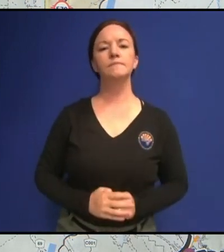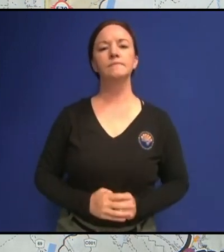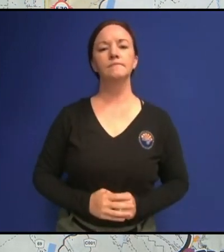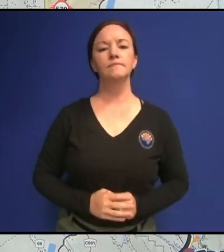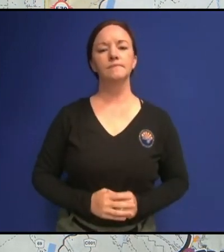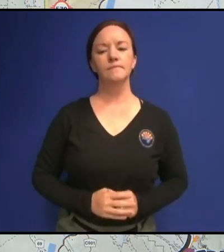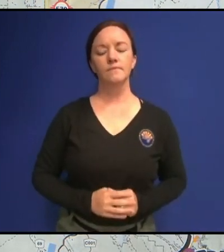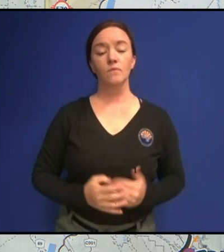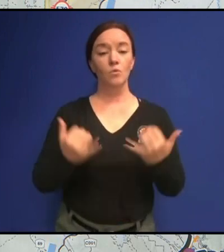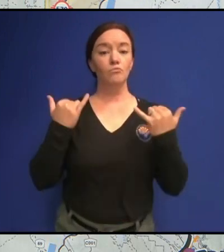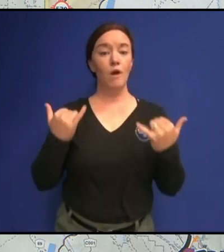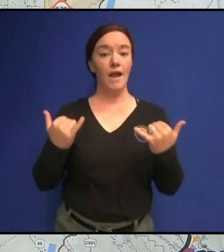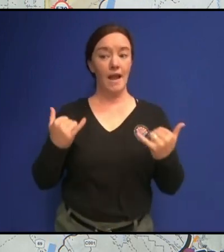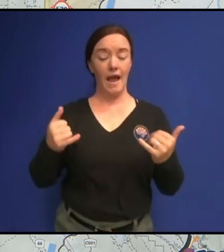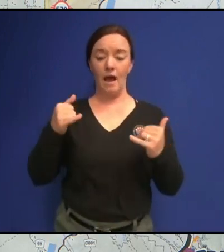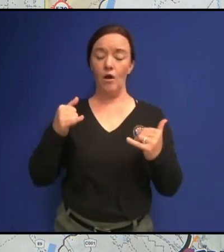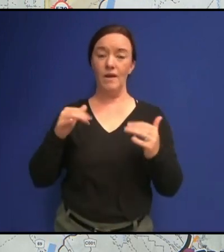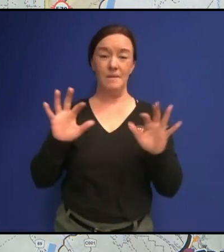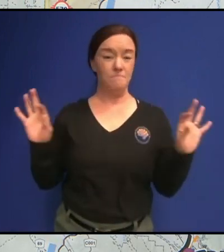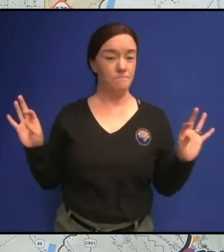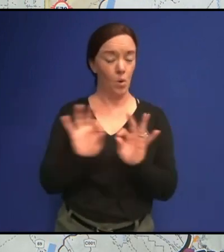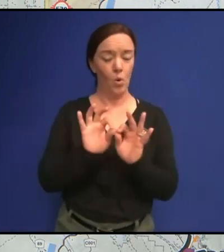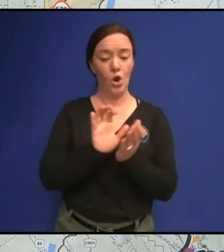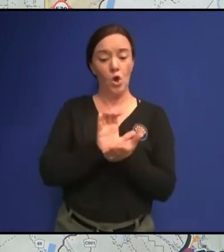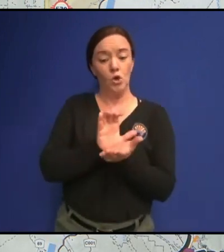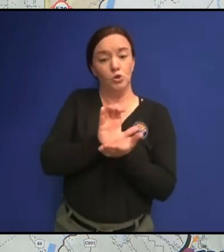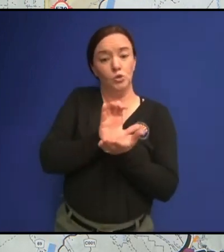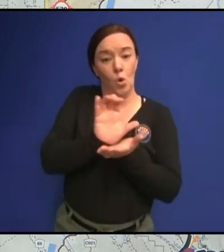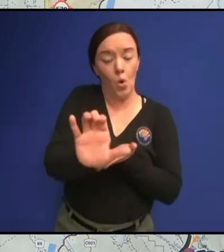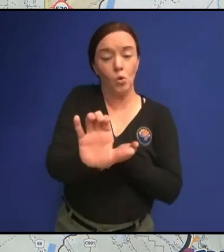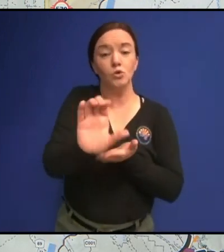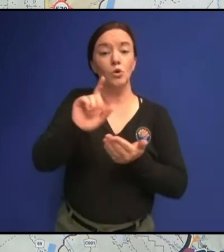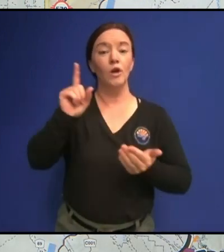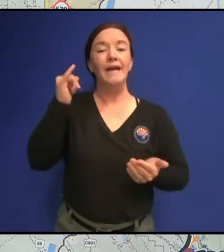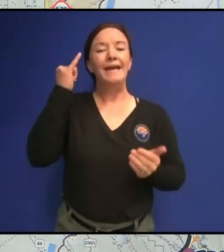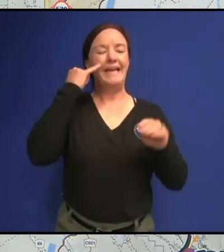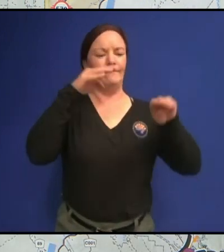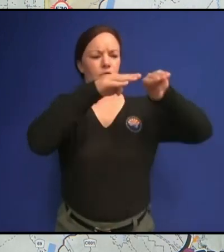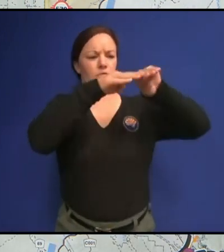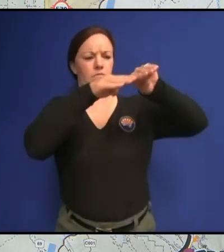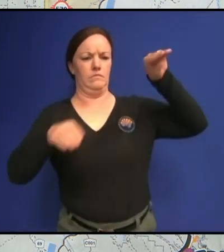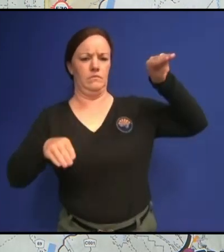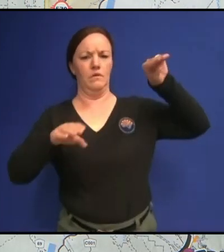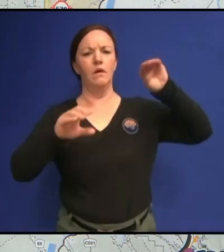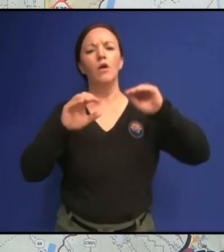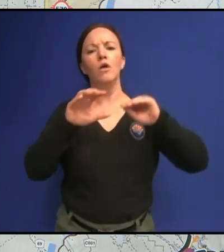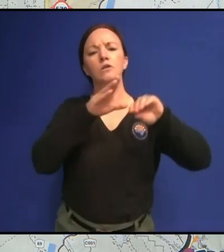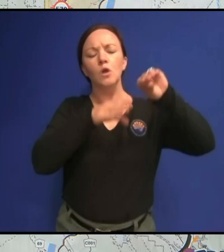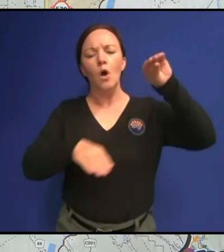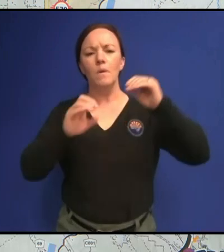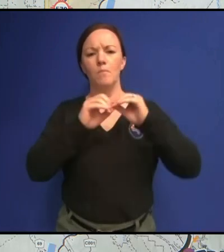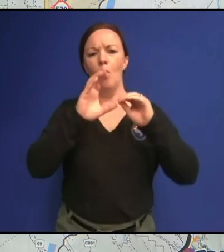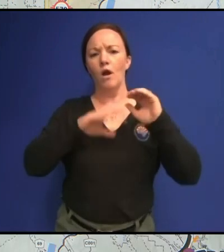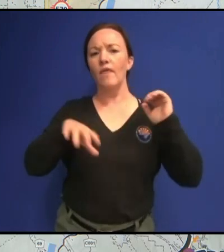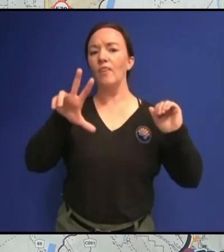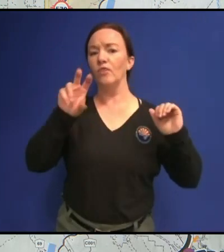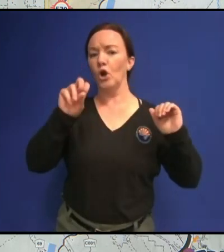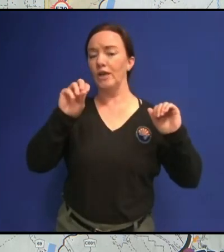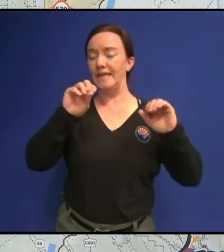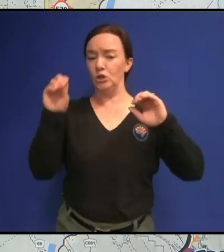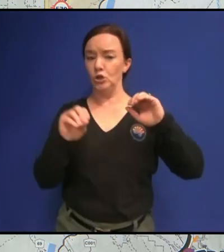dozer lines on greater than 30-degree slope that are adjacent to creeks, to acequias, and to people's